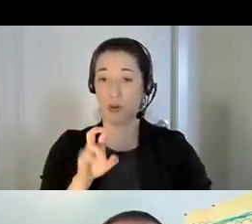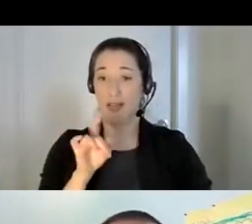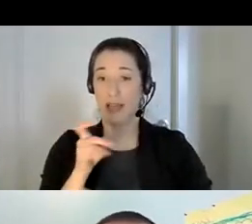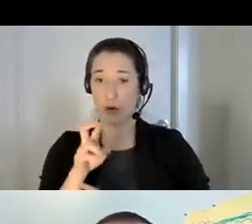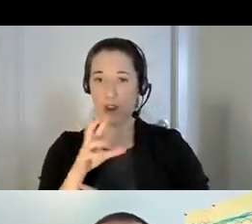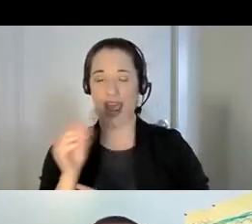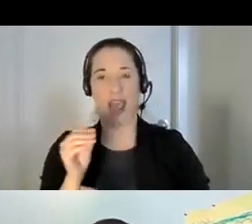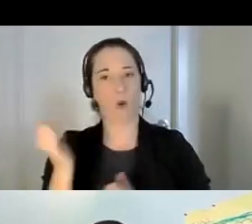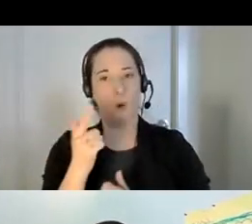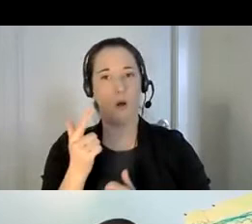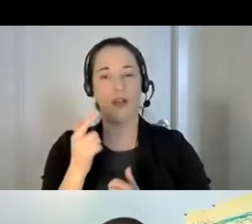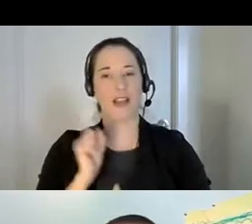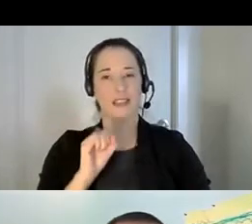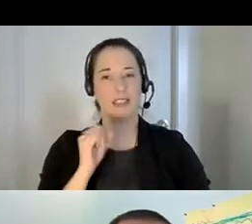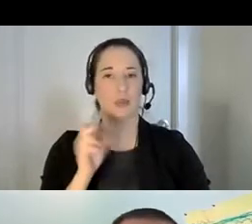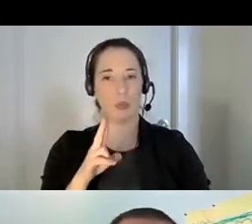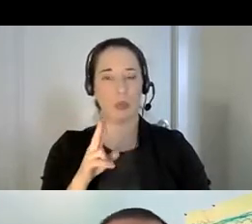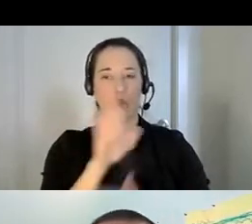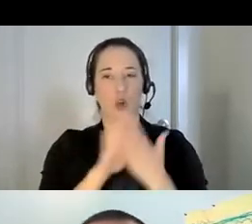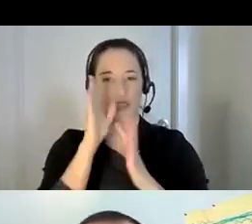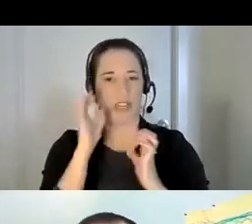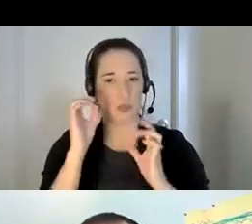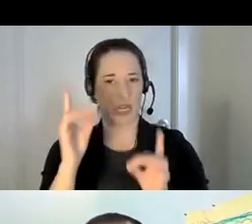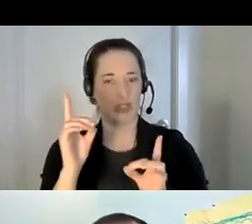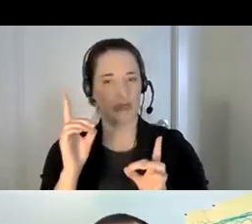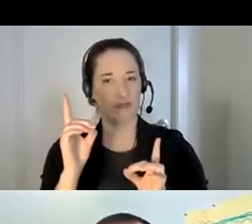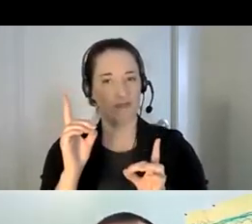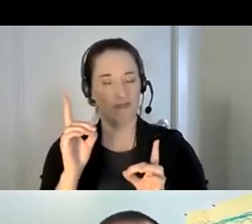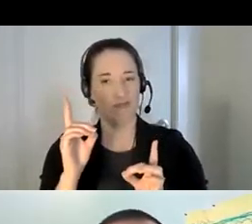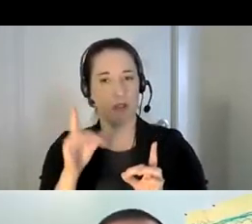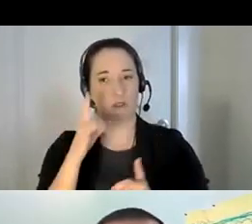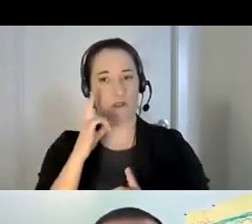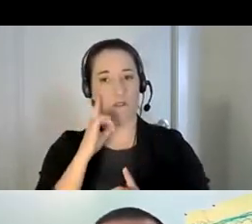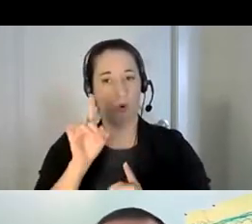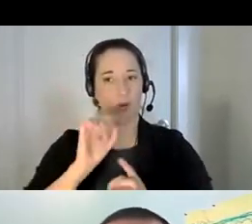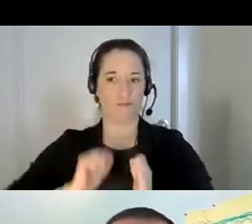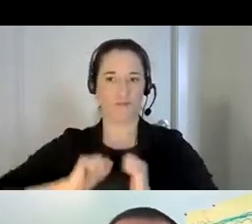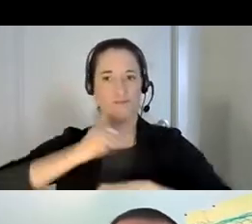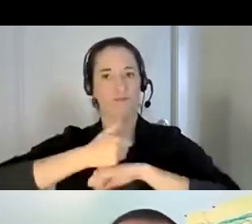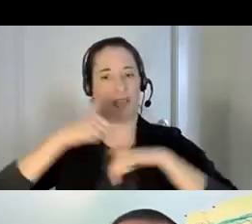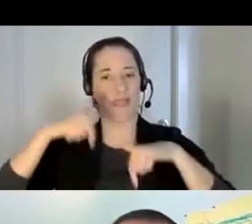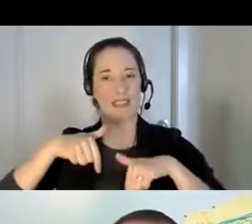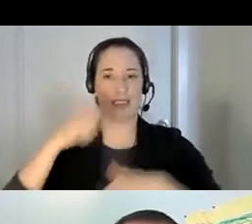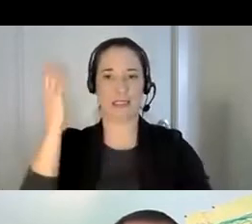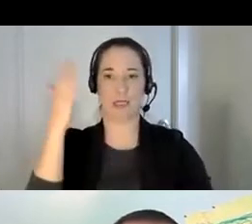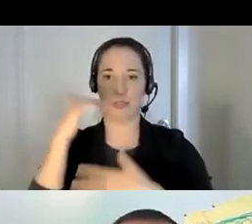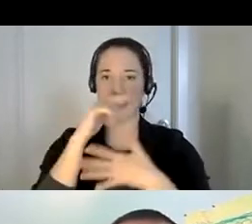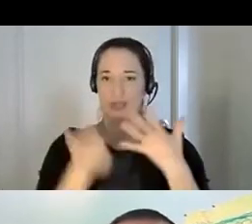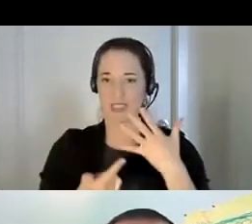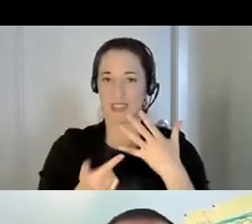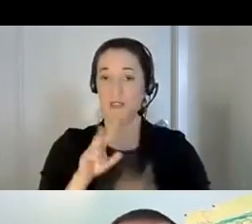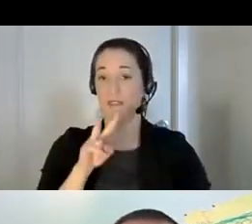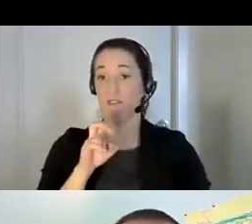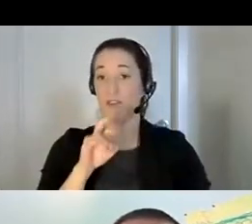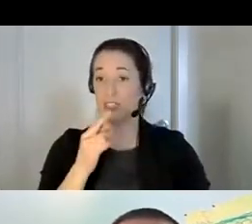the San Jose State University College of Education for putting the speaker series together. And thanks to Virginia